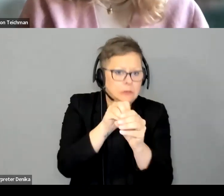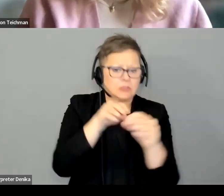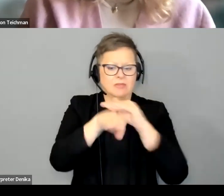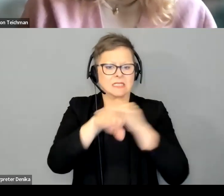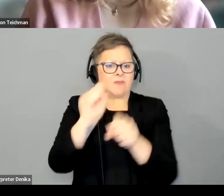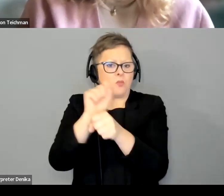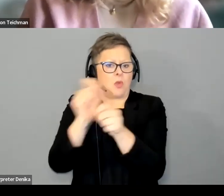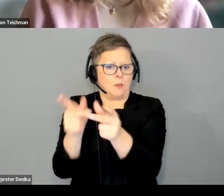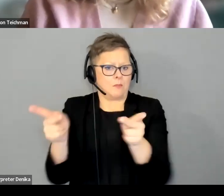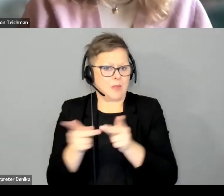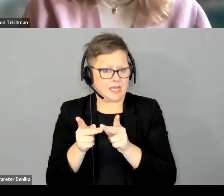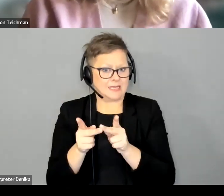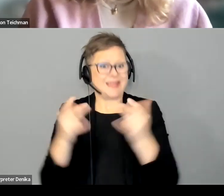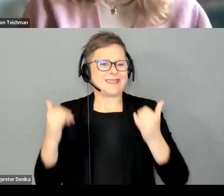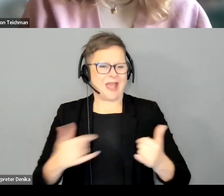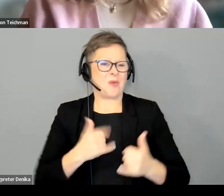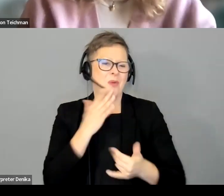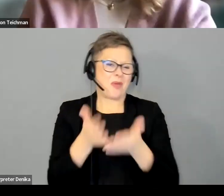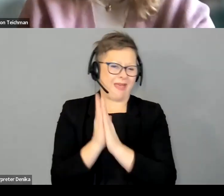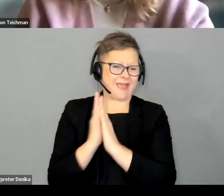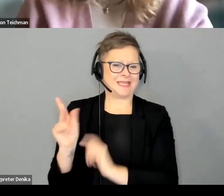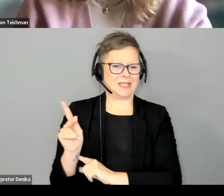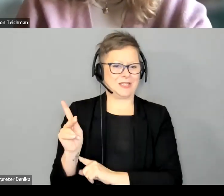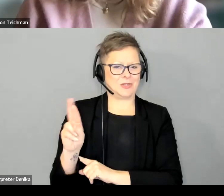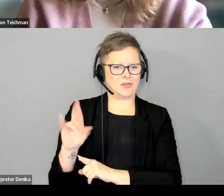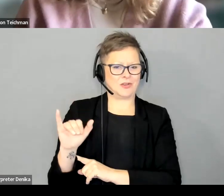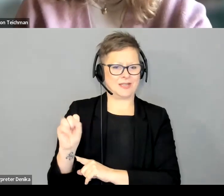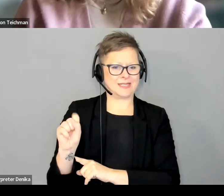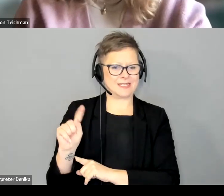workplaces? I'm going to invite Christina to start this one.